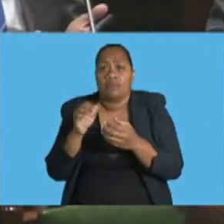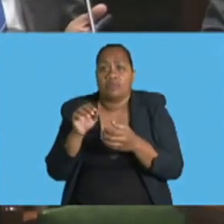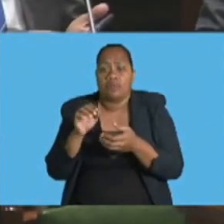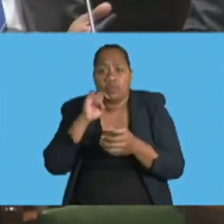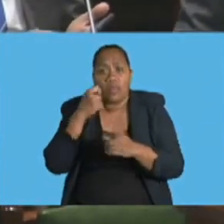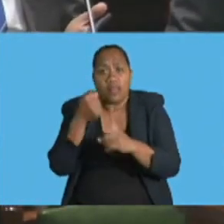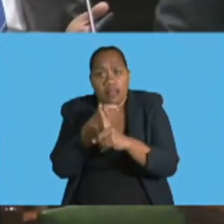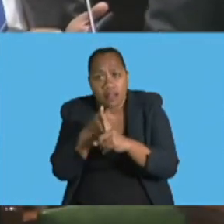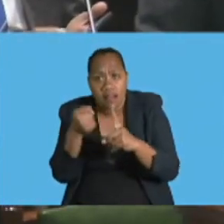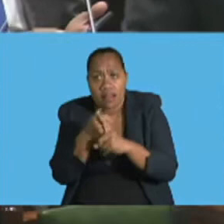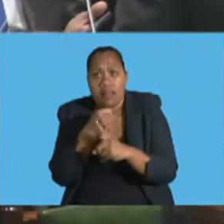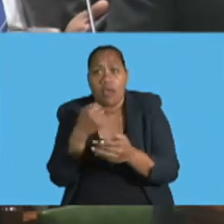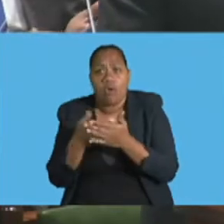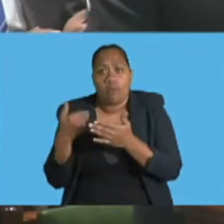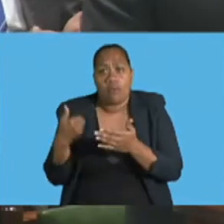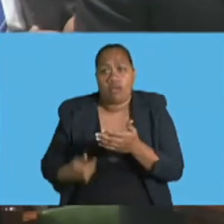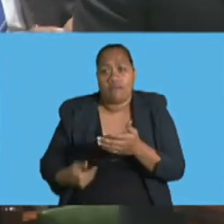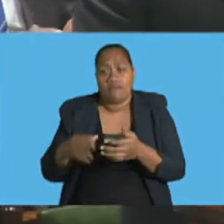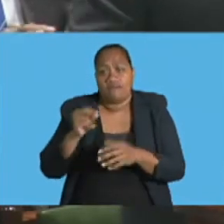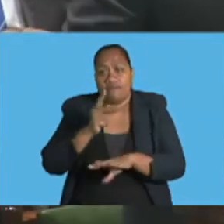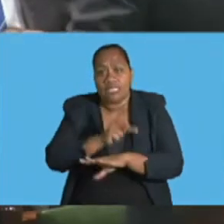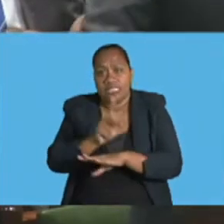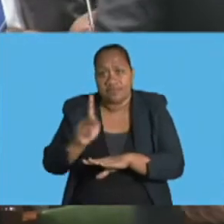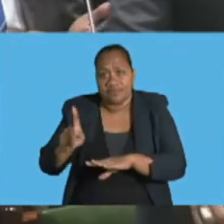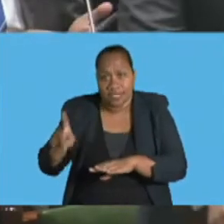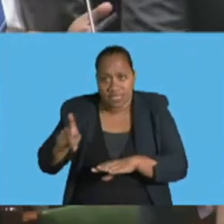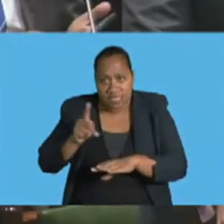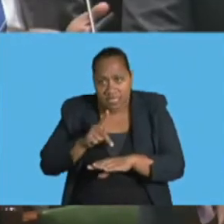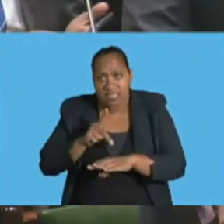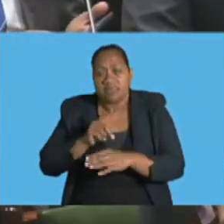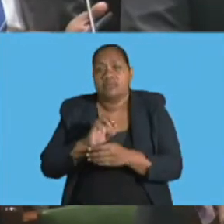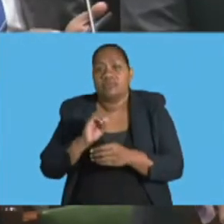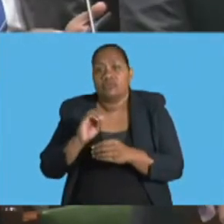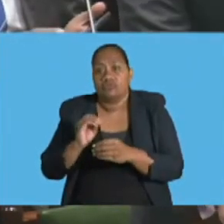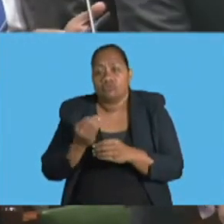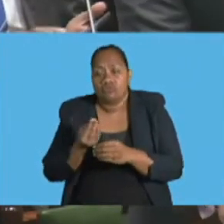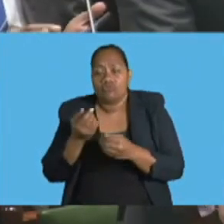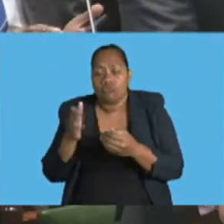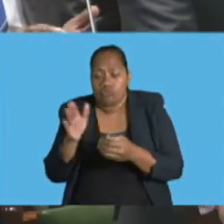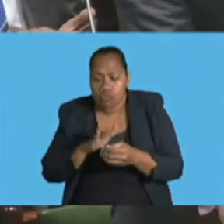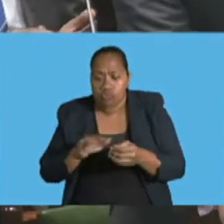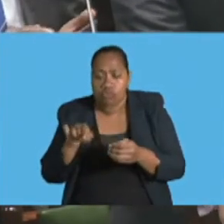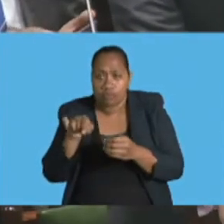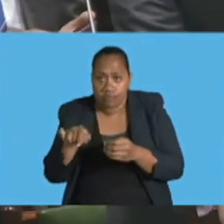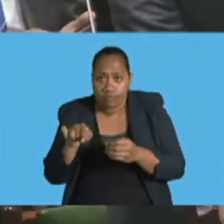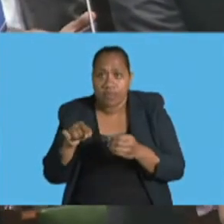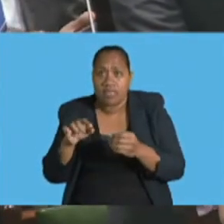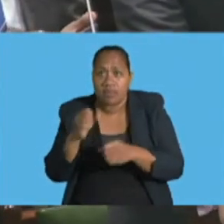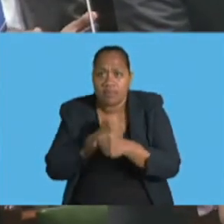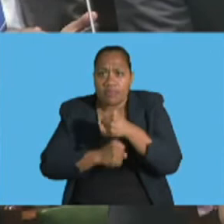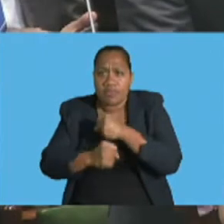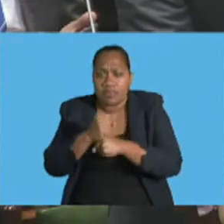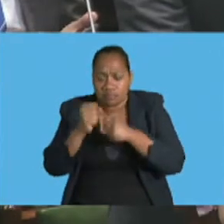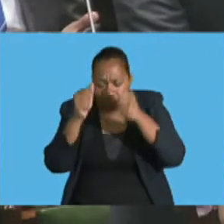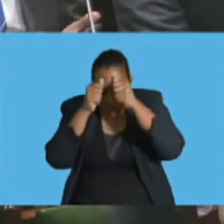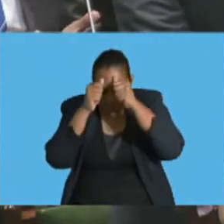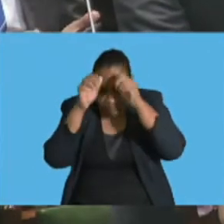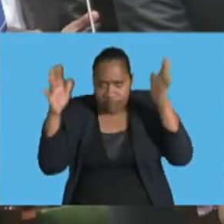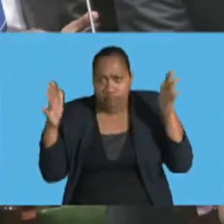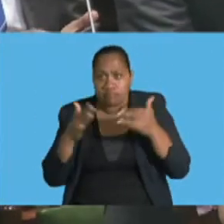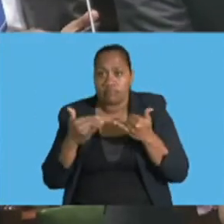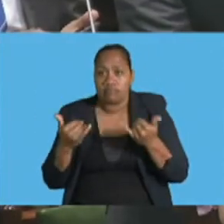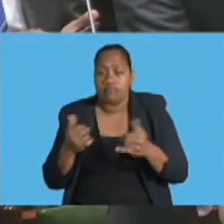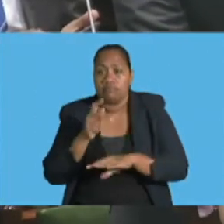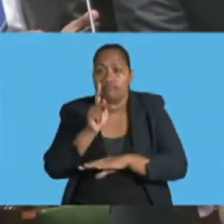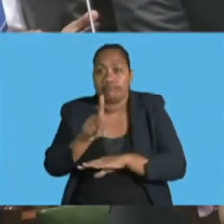chairing PITSIT this year. The Honourable Prime Minister has become an acknowledged statesman in the climate arena. He is on the high-level UN panel